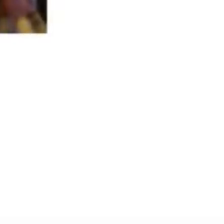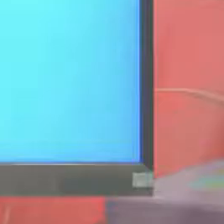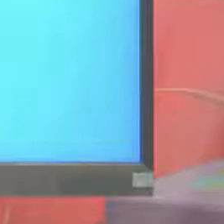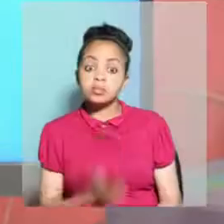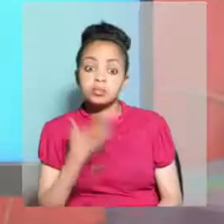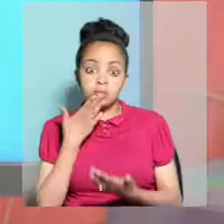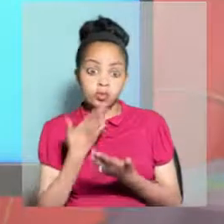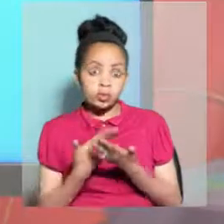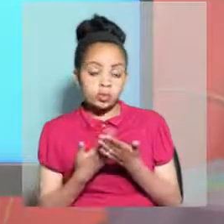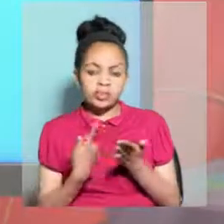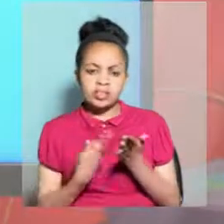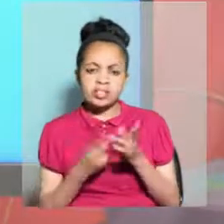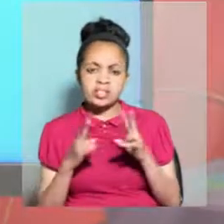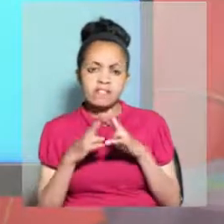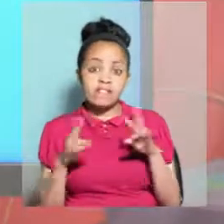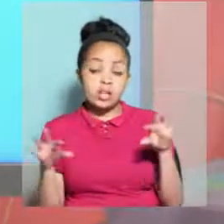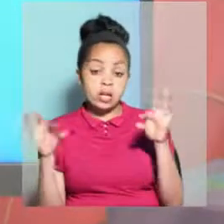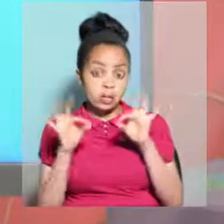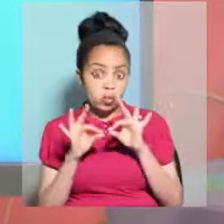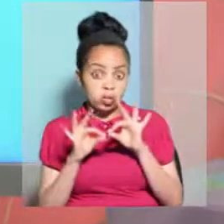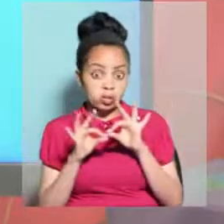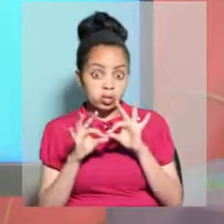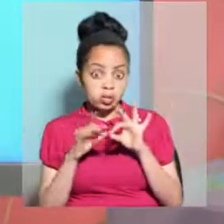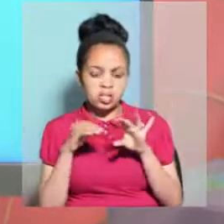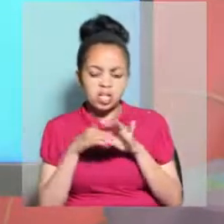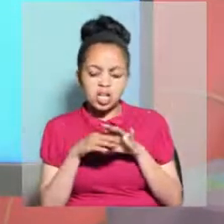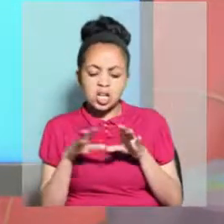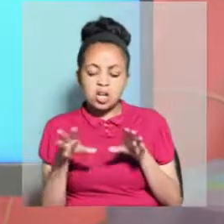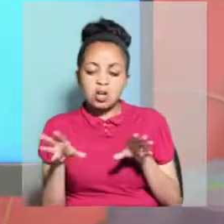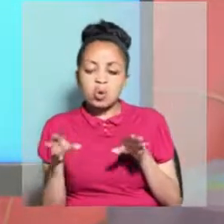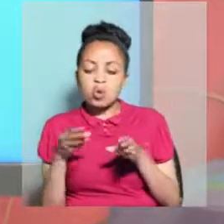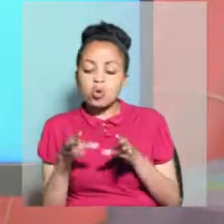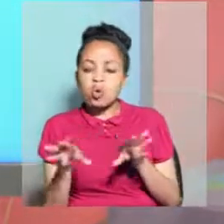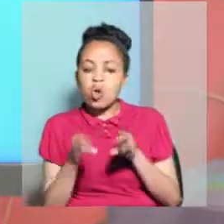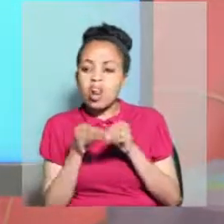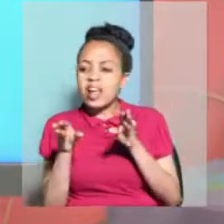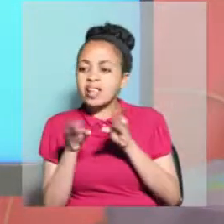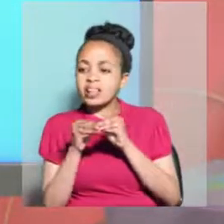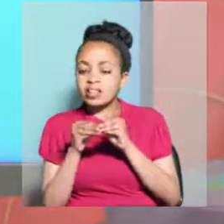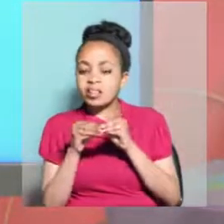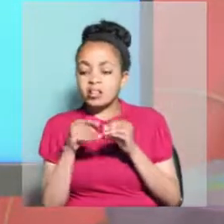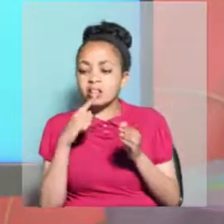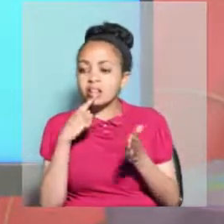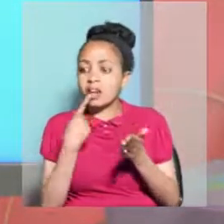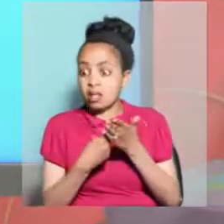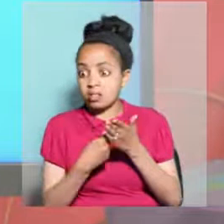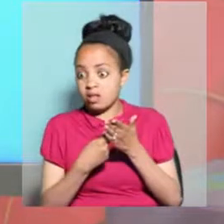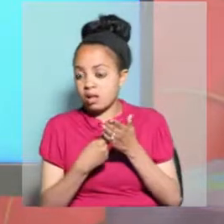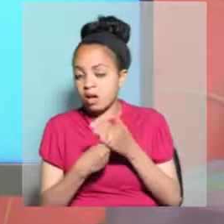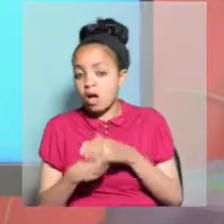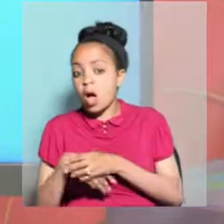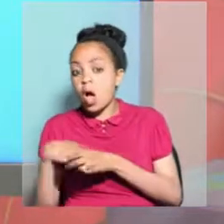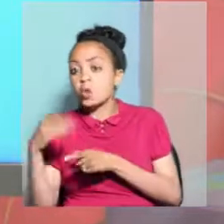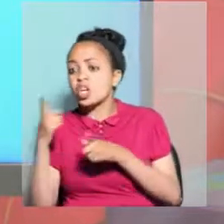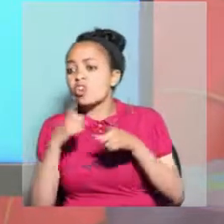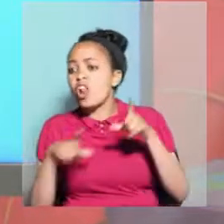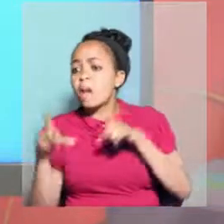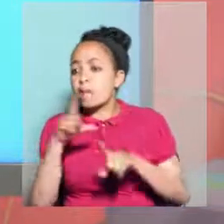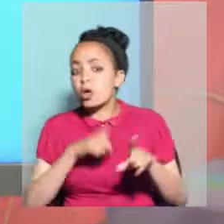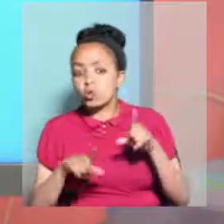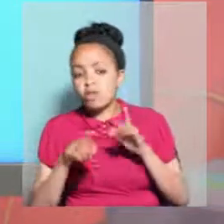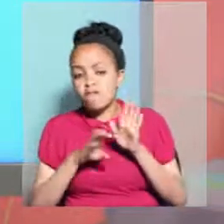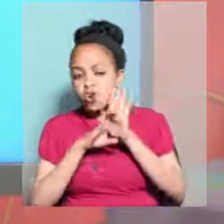Good. This is very important in collecting data from the field outside of a lab. For